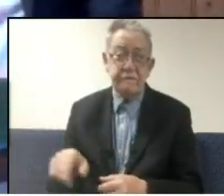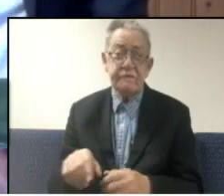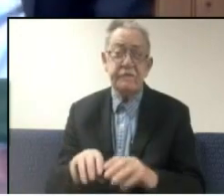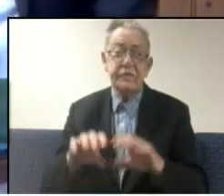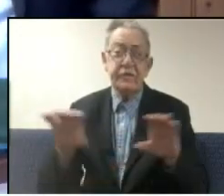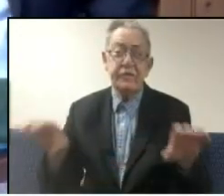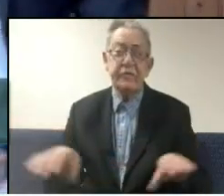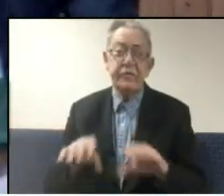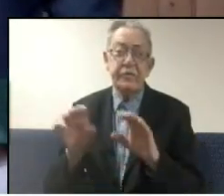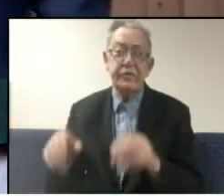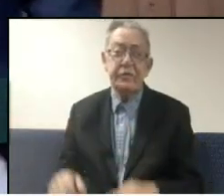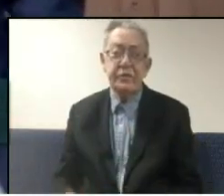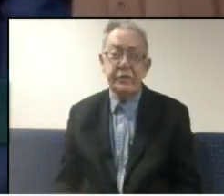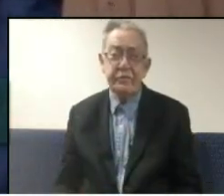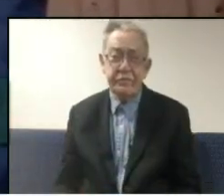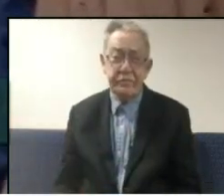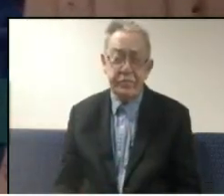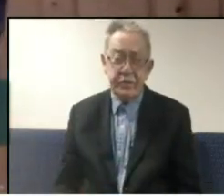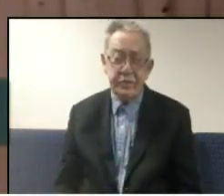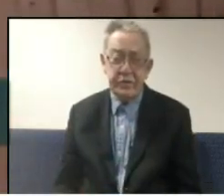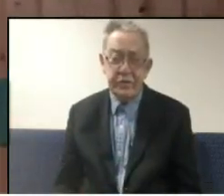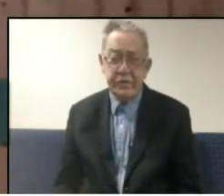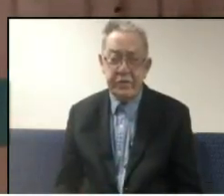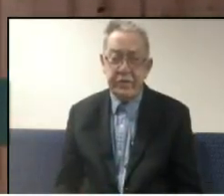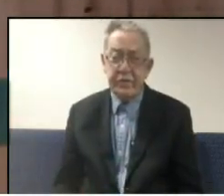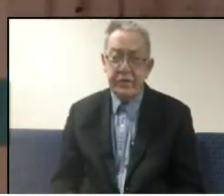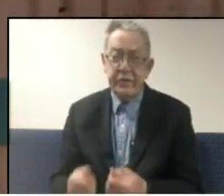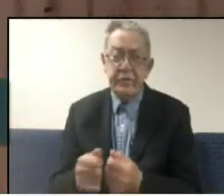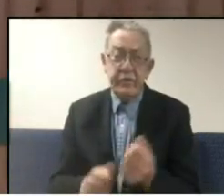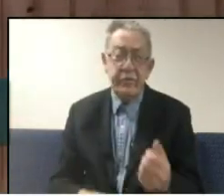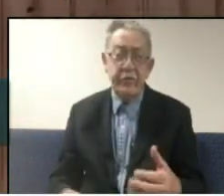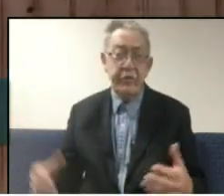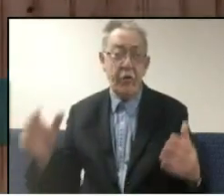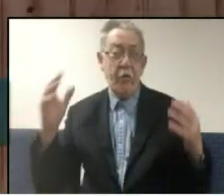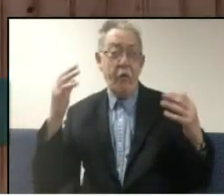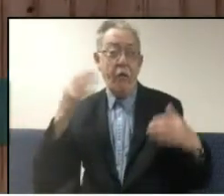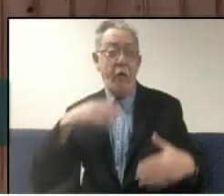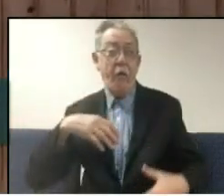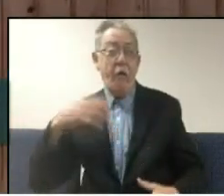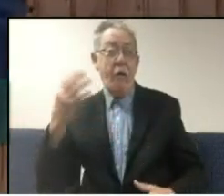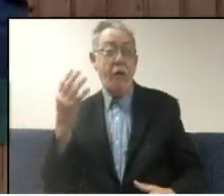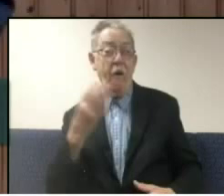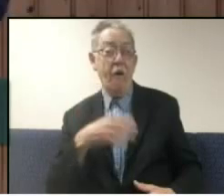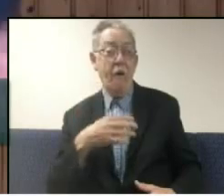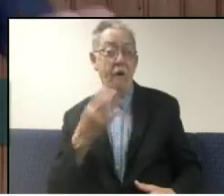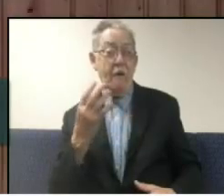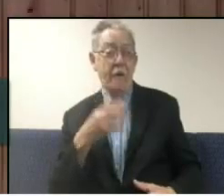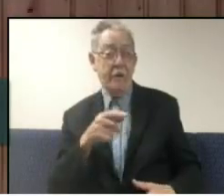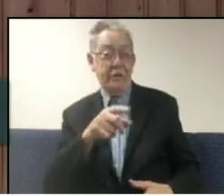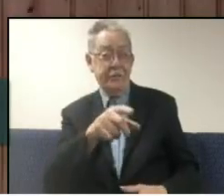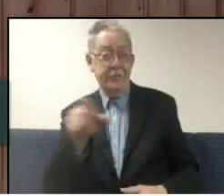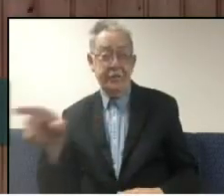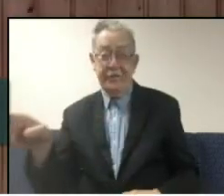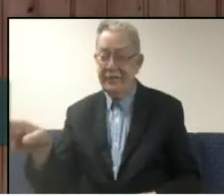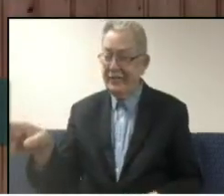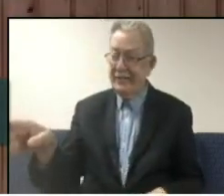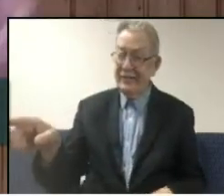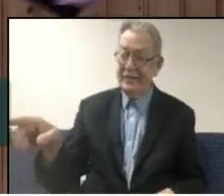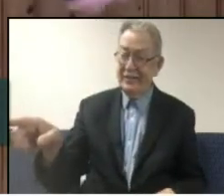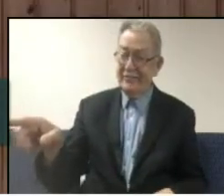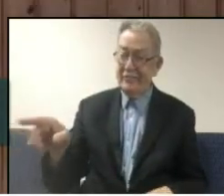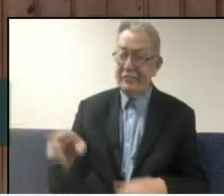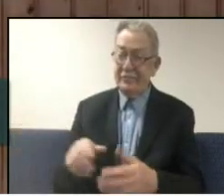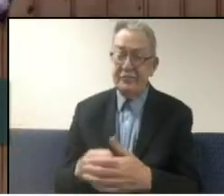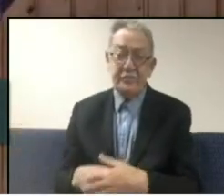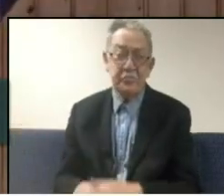what he does, and everyone marvels. Well, Paul continues